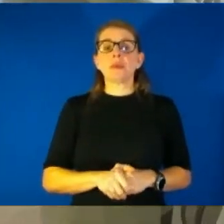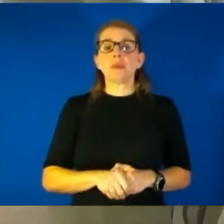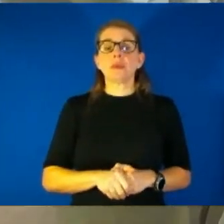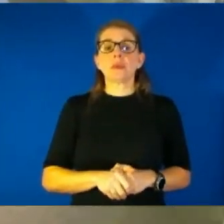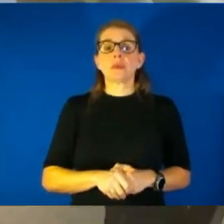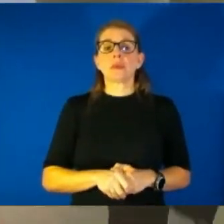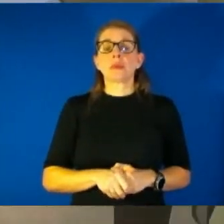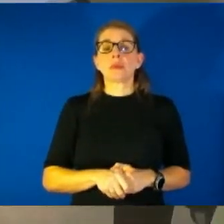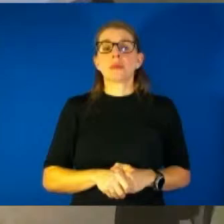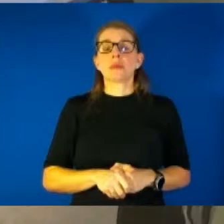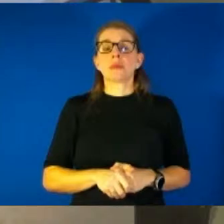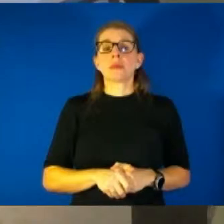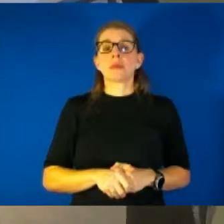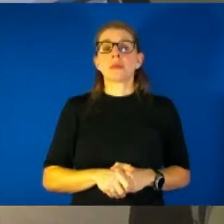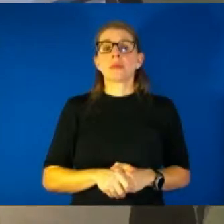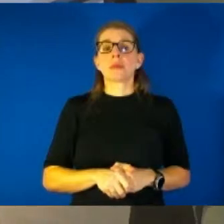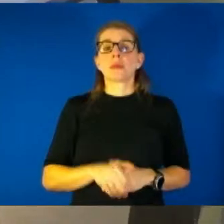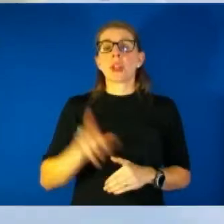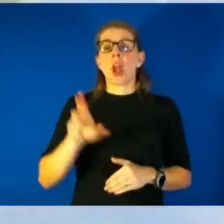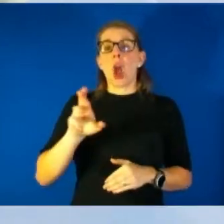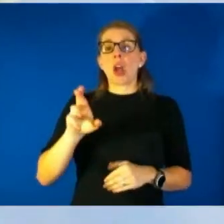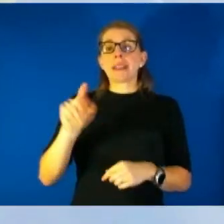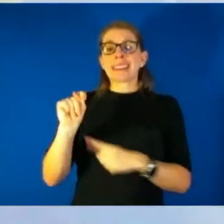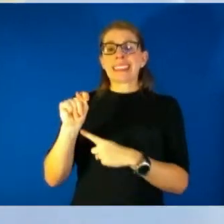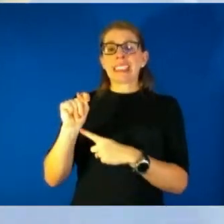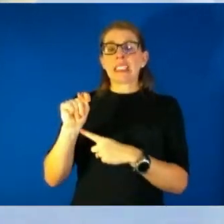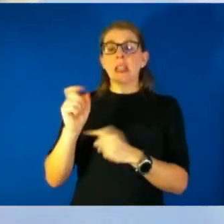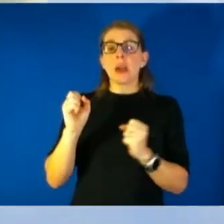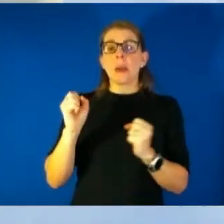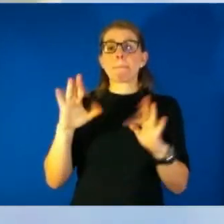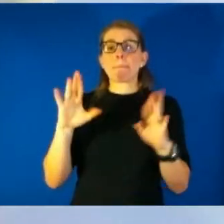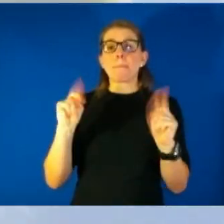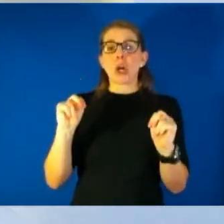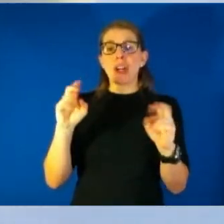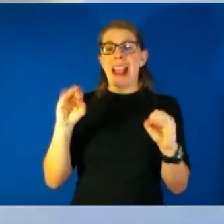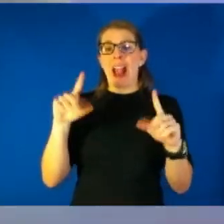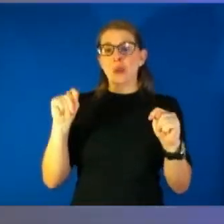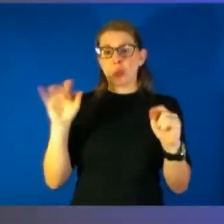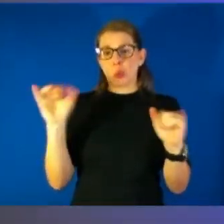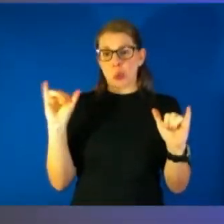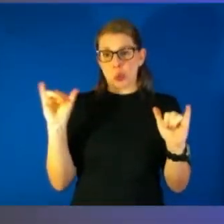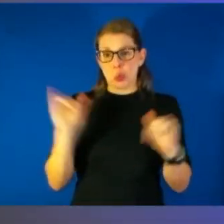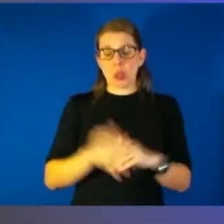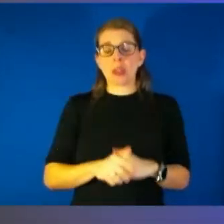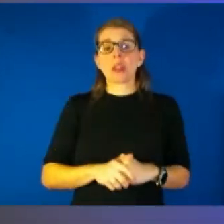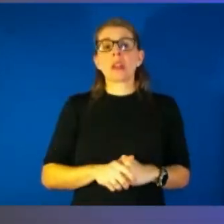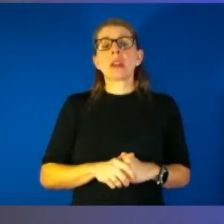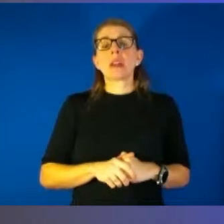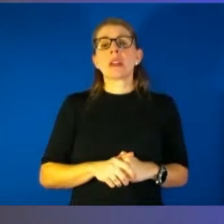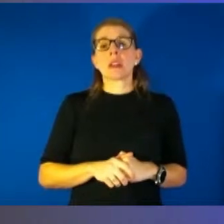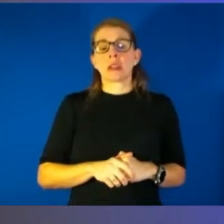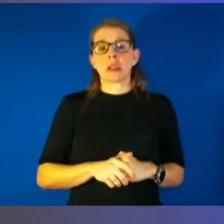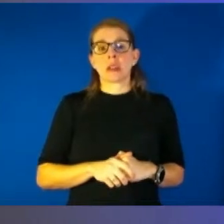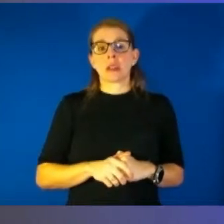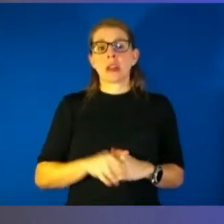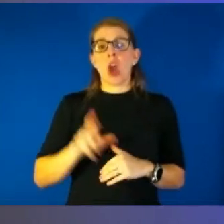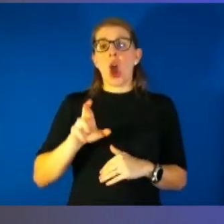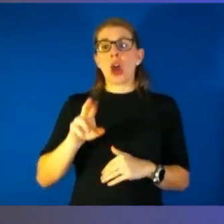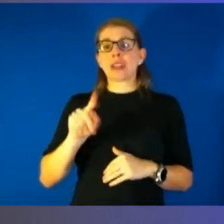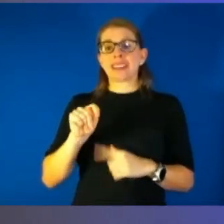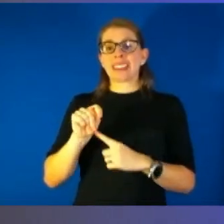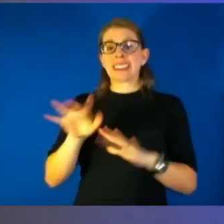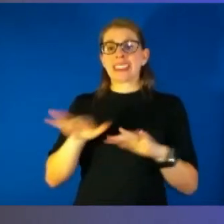There's a lot of RT burnout as well, and with that comes a lot of RTs leaving